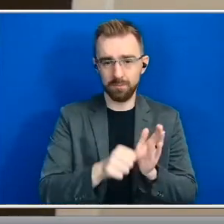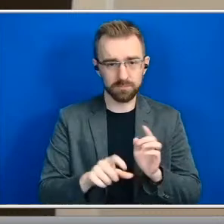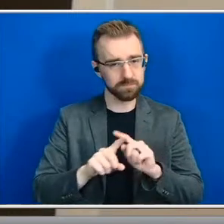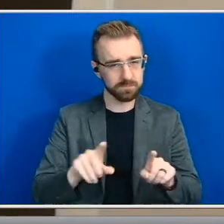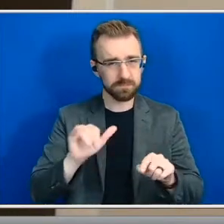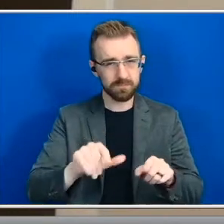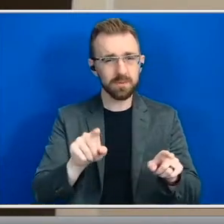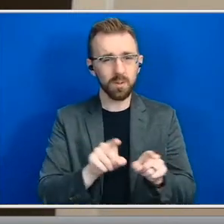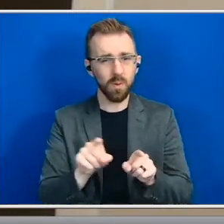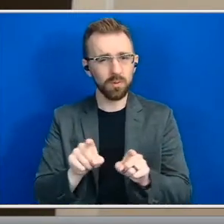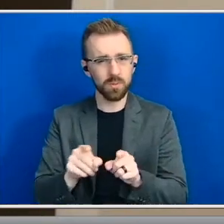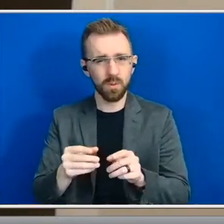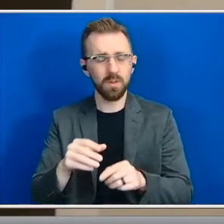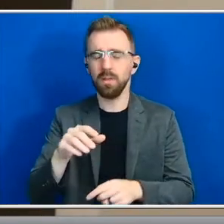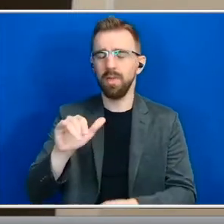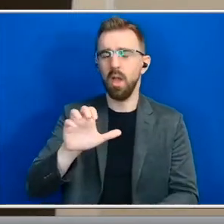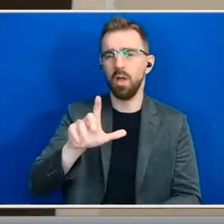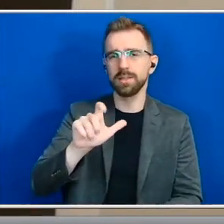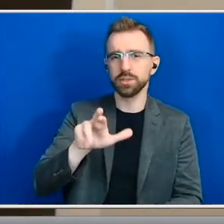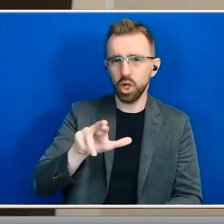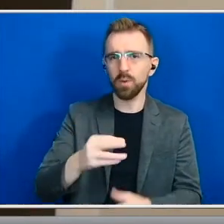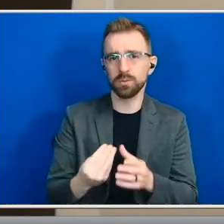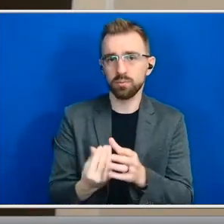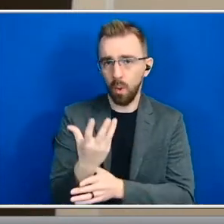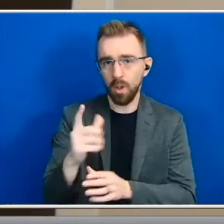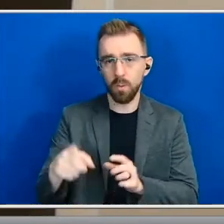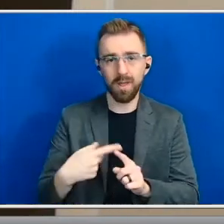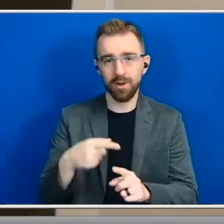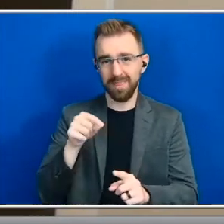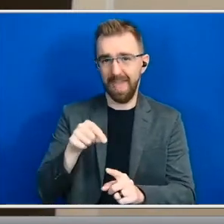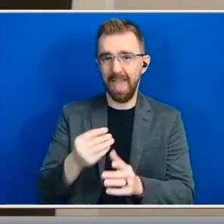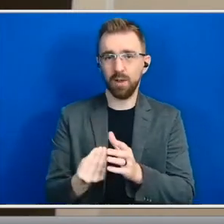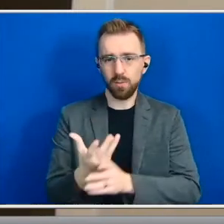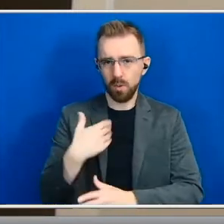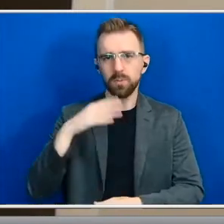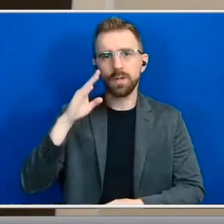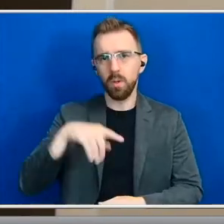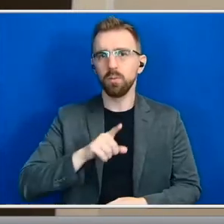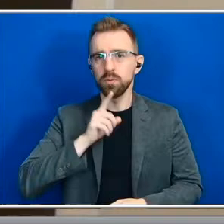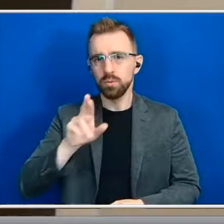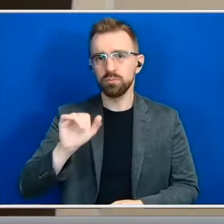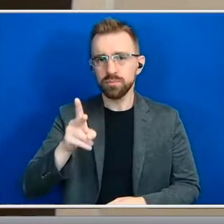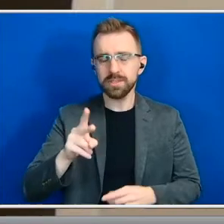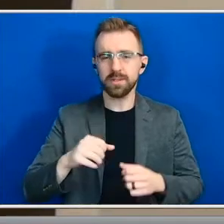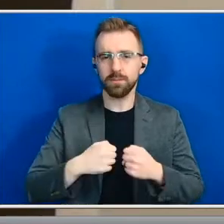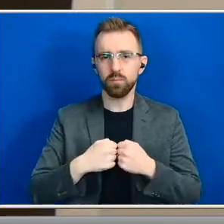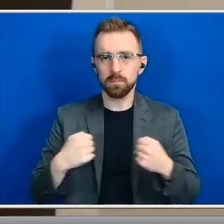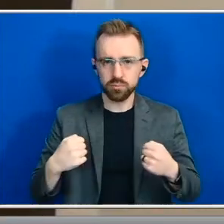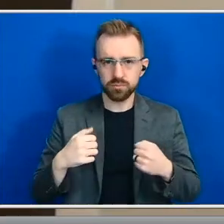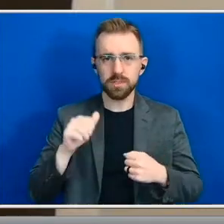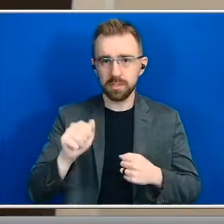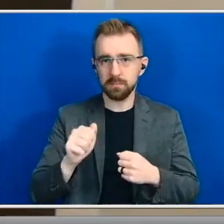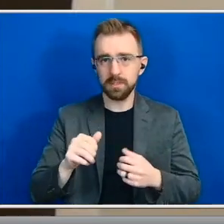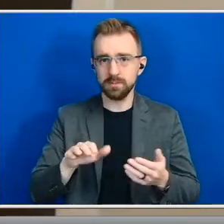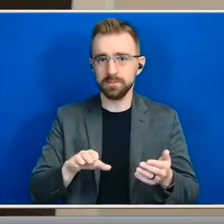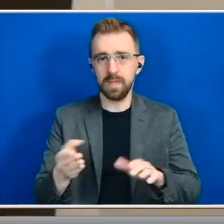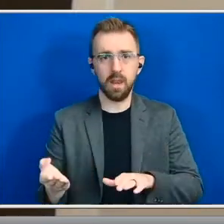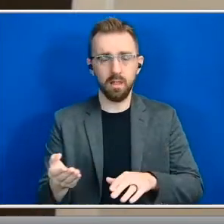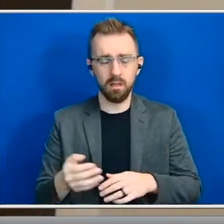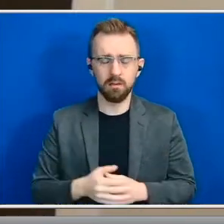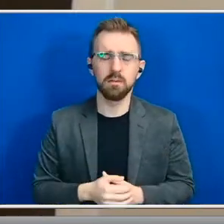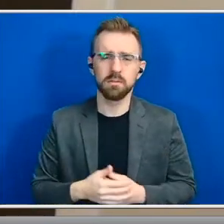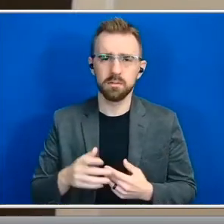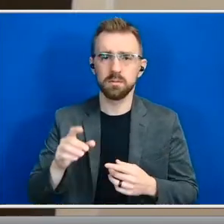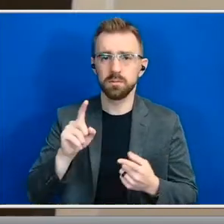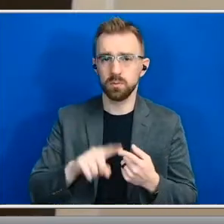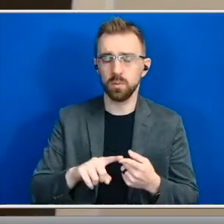was growing. And when the ulcers start to grow like that, we know there's a real risk of rupture, which can be fatal. And so in order to